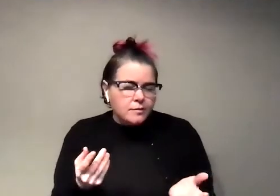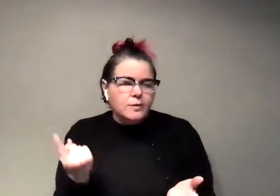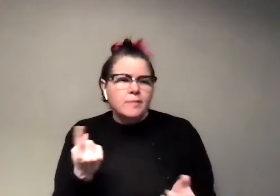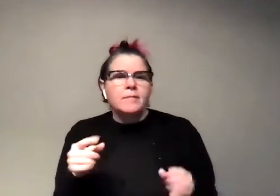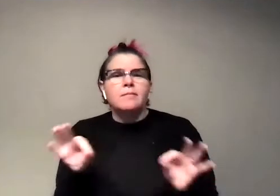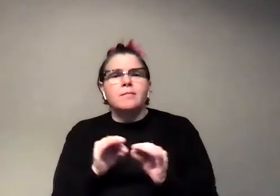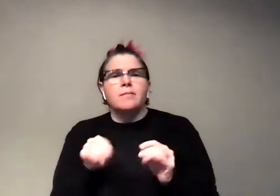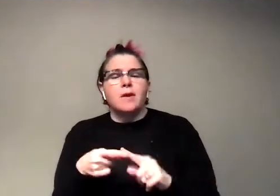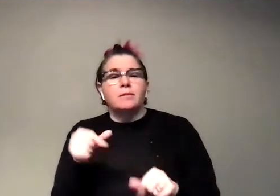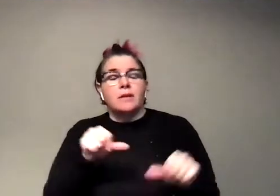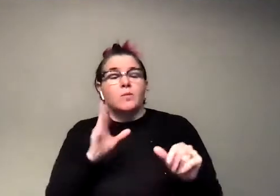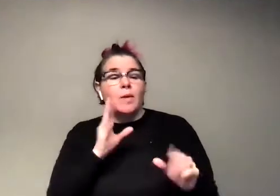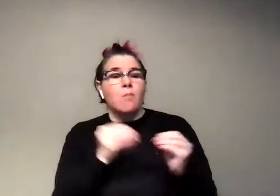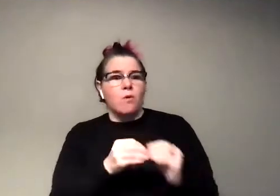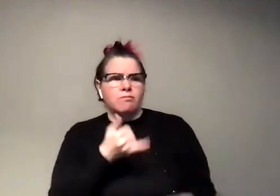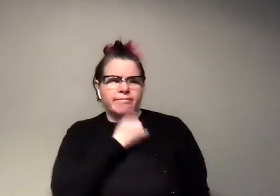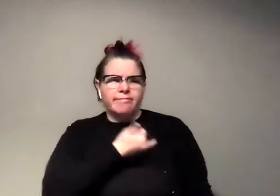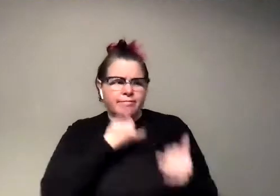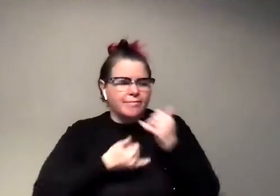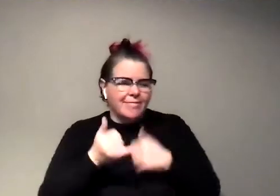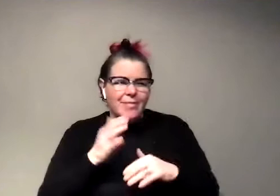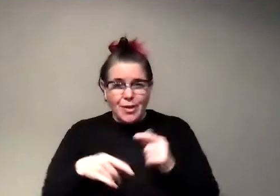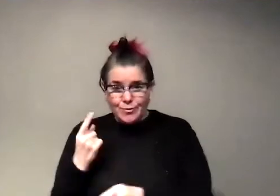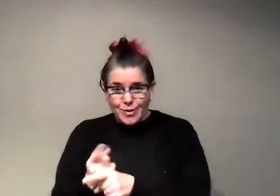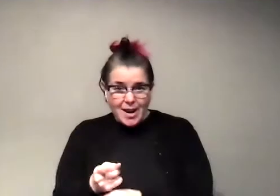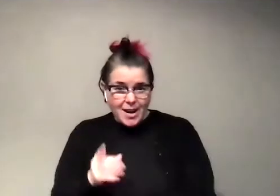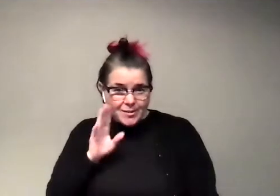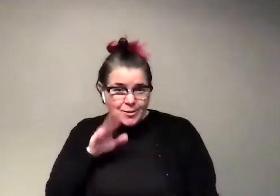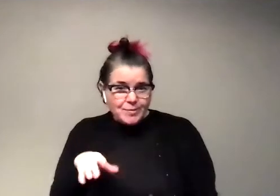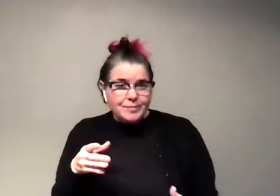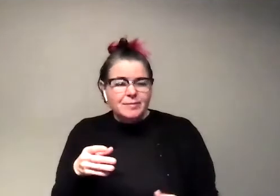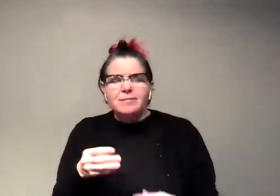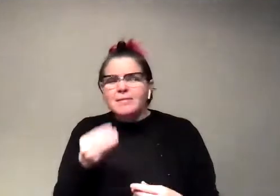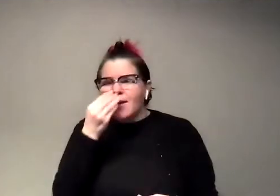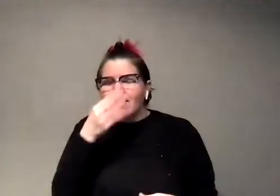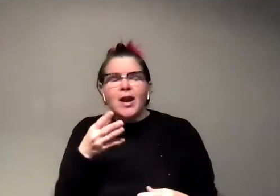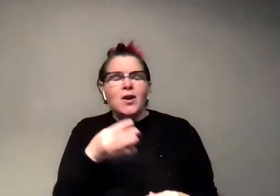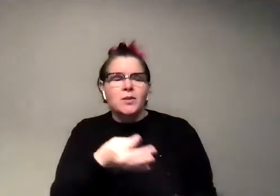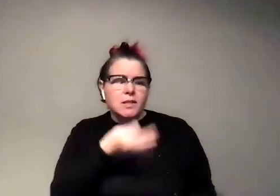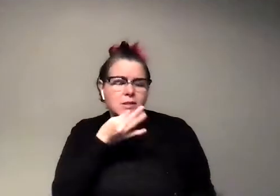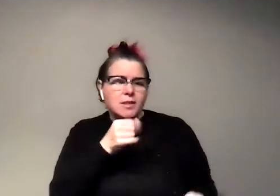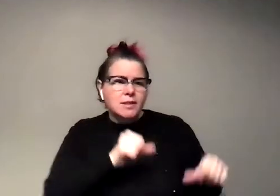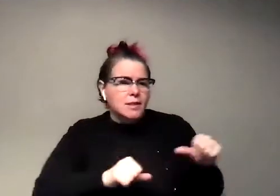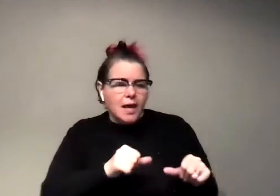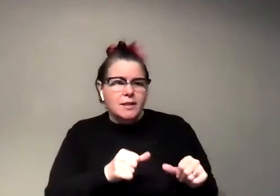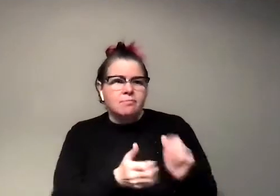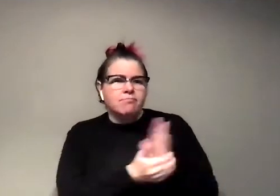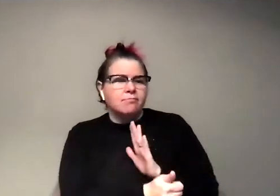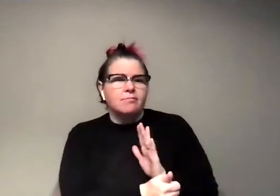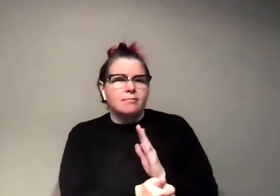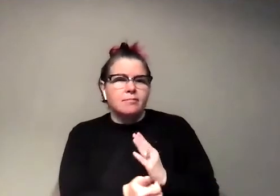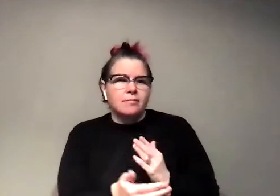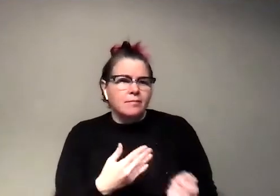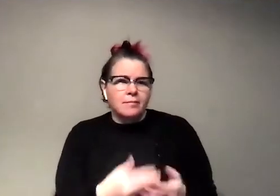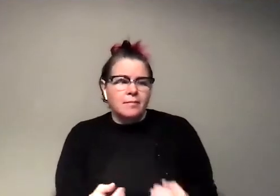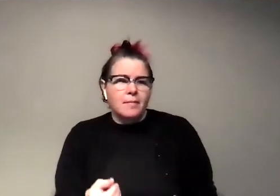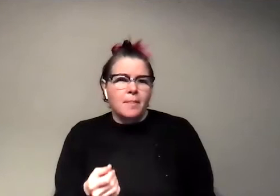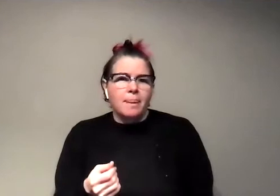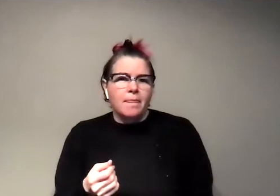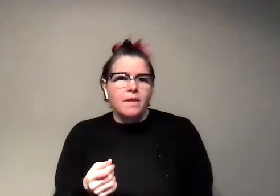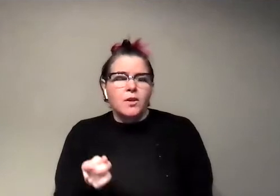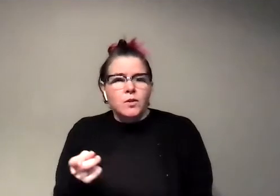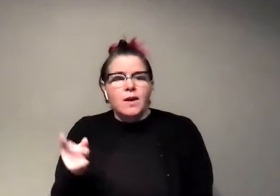you're going to get more things wrong than you get right. And I don't care how good of a scientist you are. Like, you know, um, you